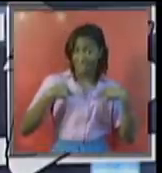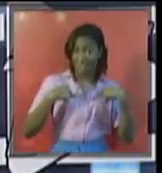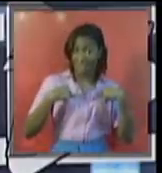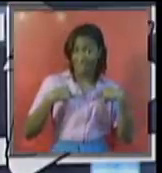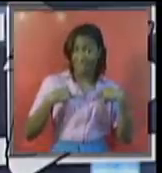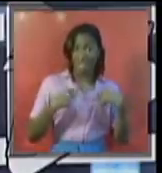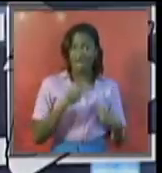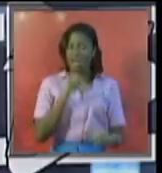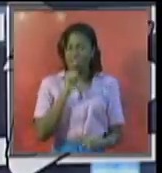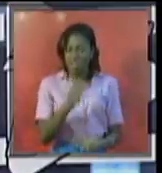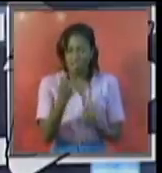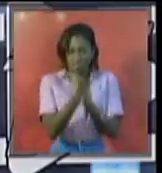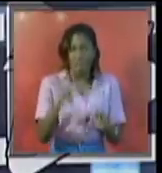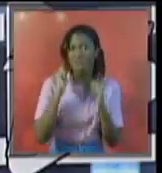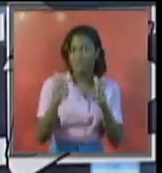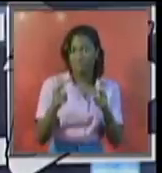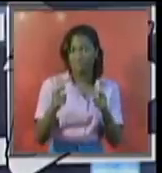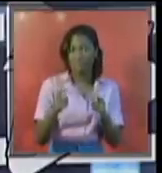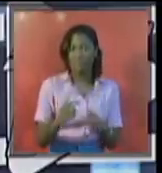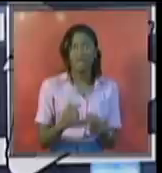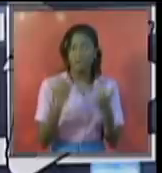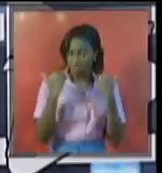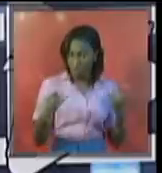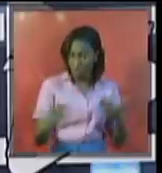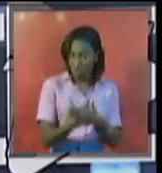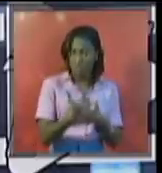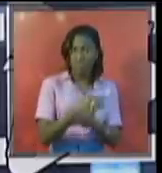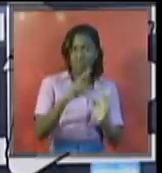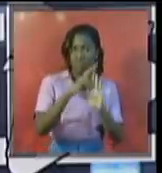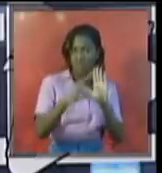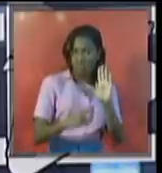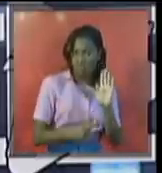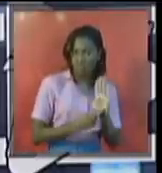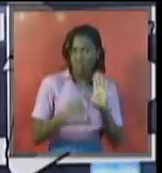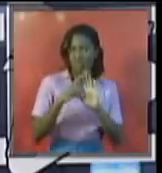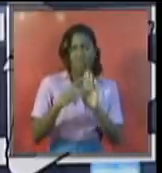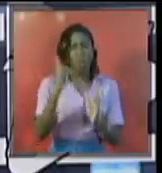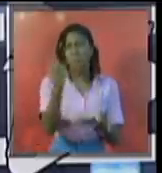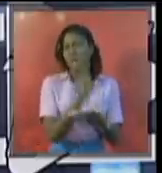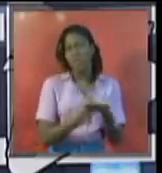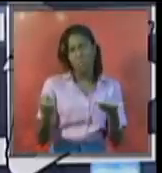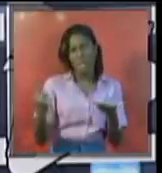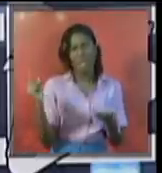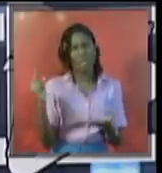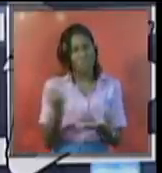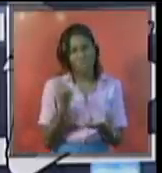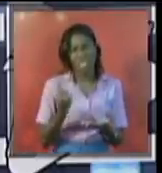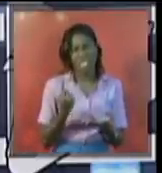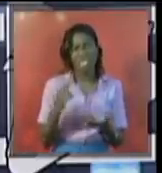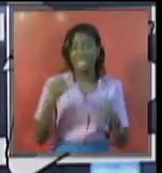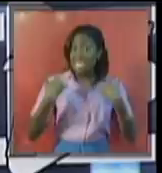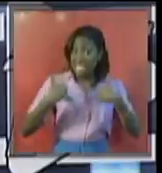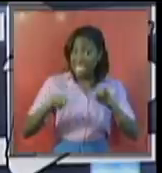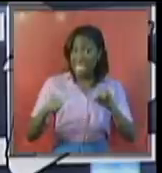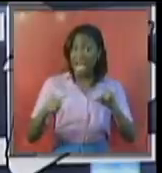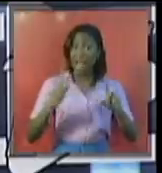week out from the implementation of the restrictions, and while we're still seeing an